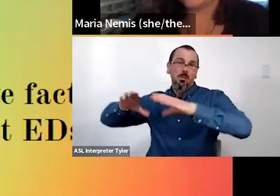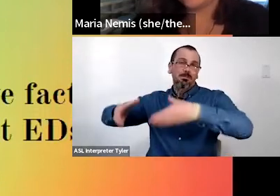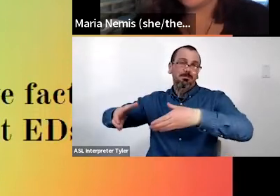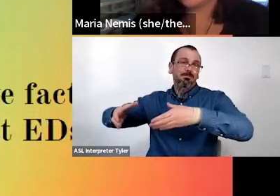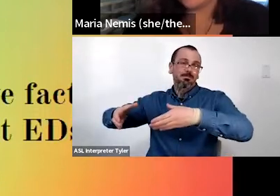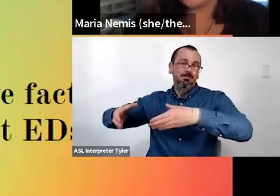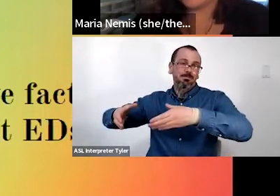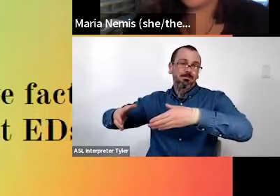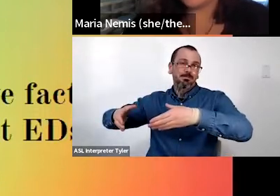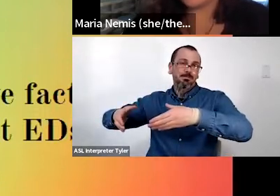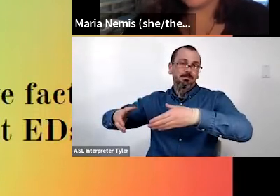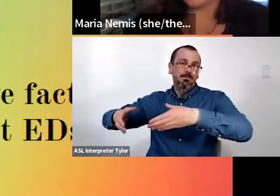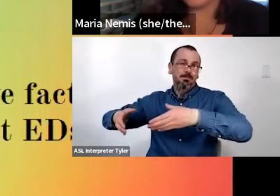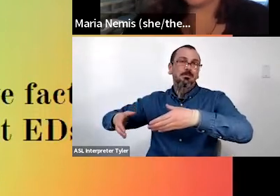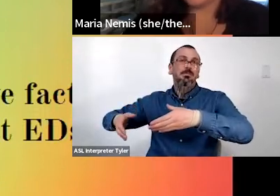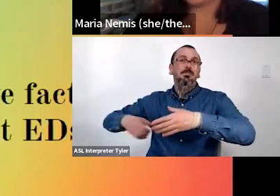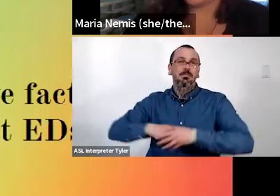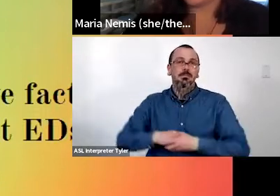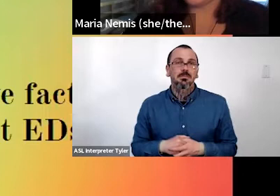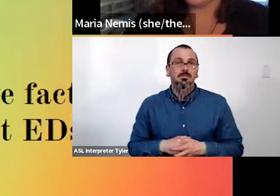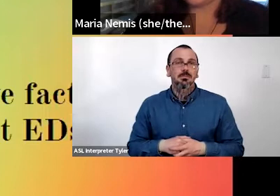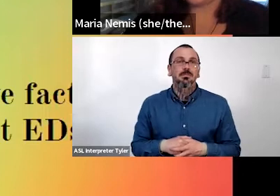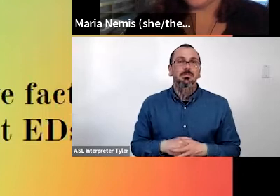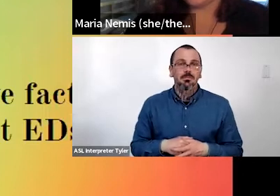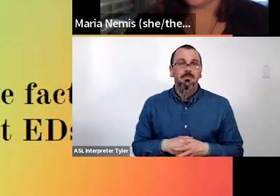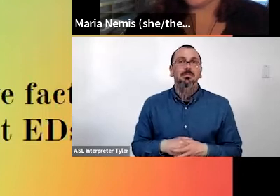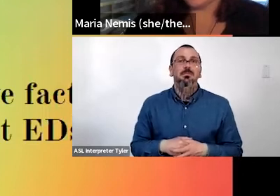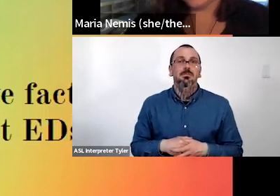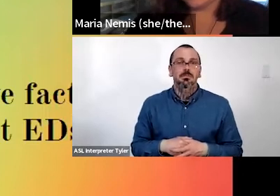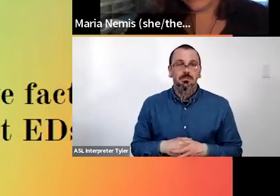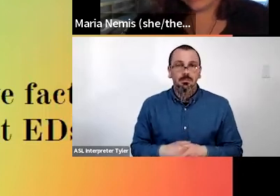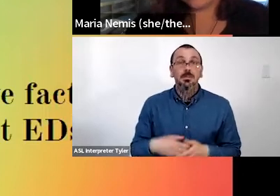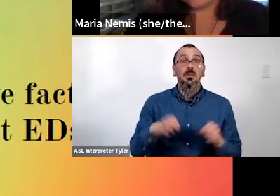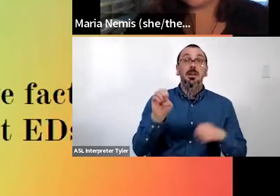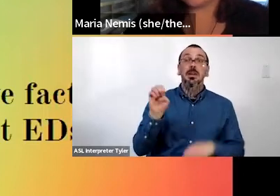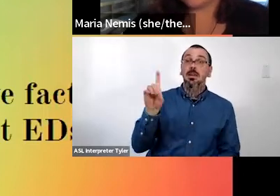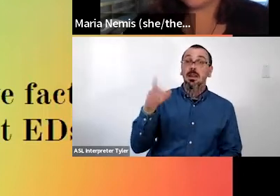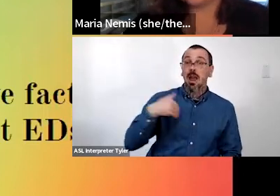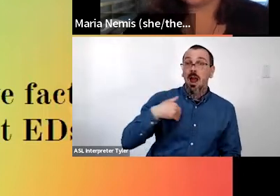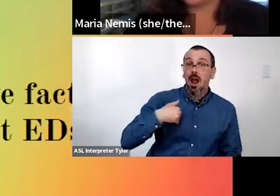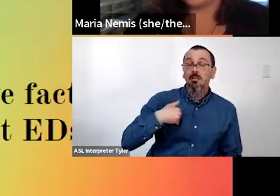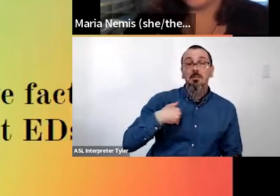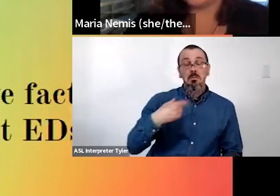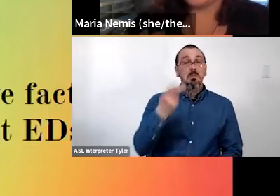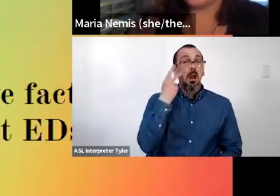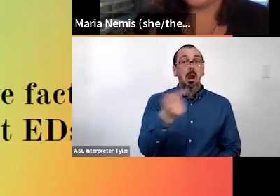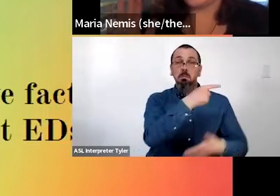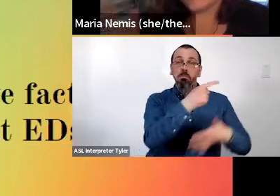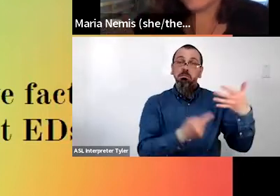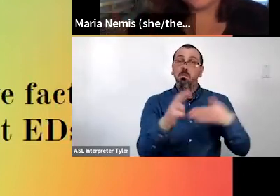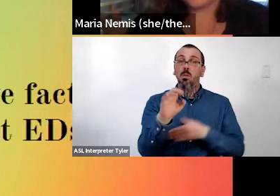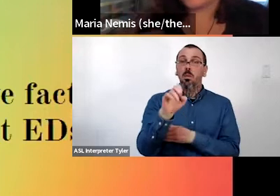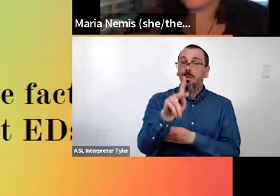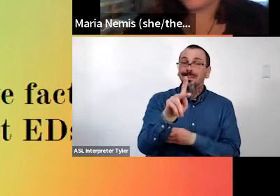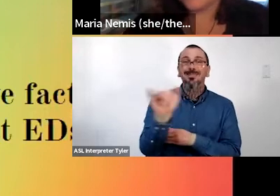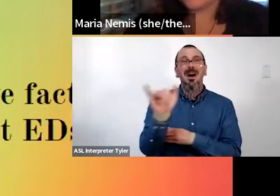protective factors against developing an ED or by the reinforcing effects of having an ED. You can see the risk factors listed here in the